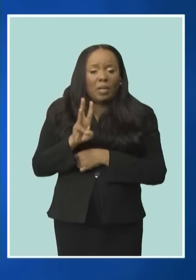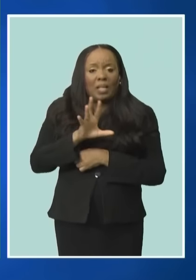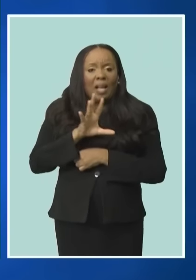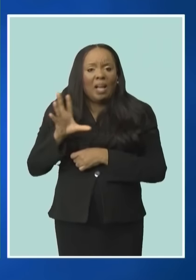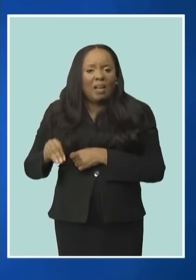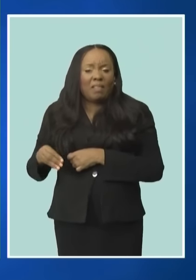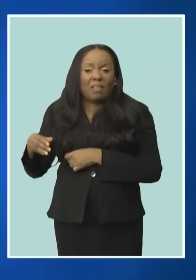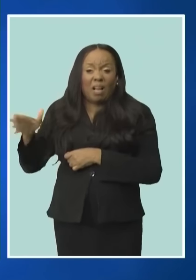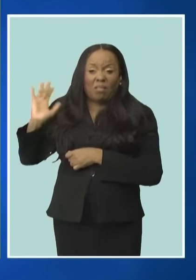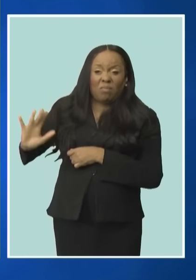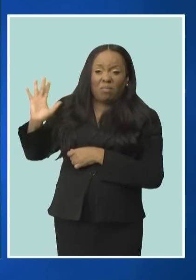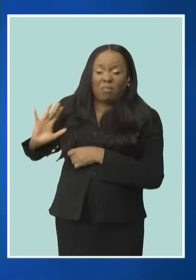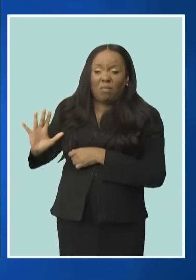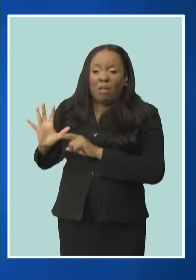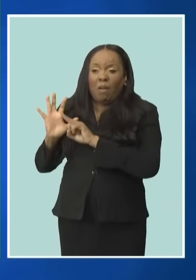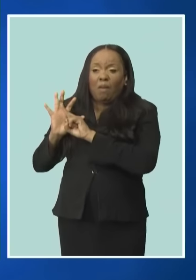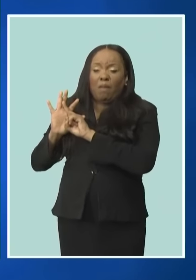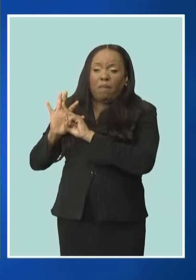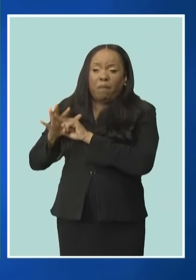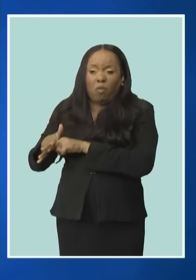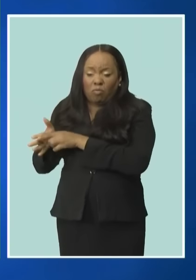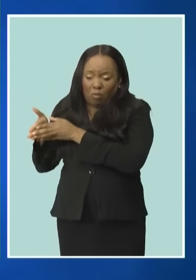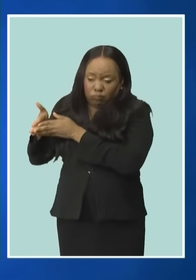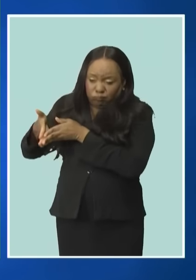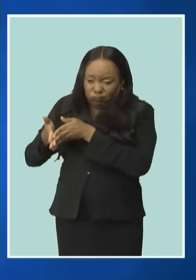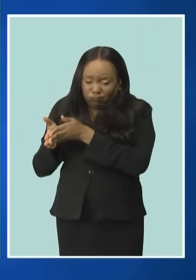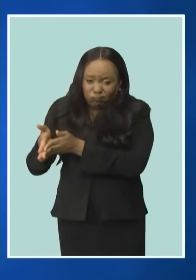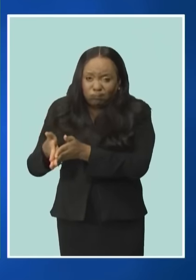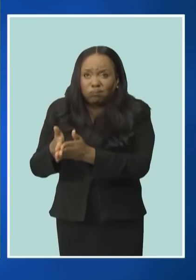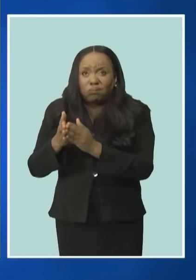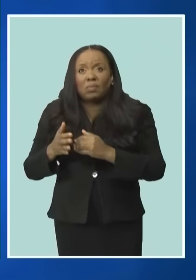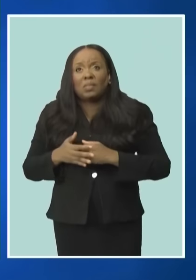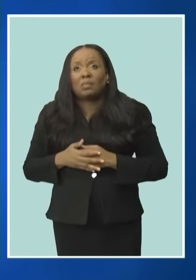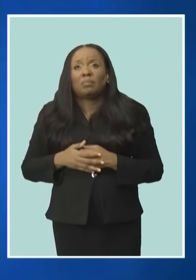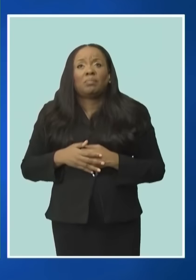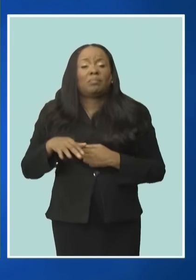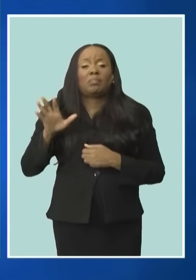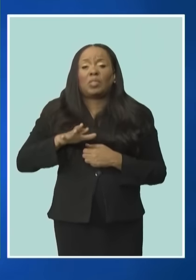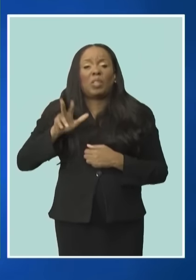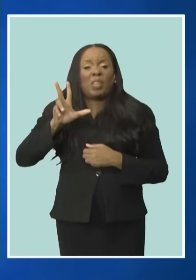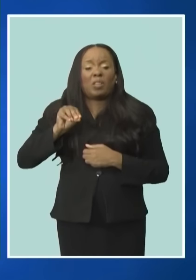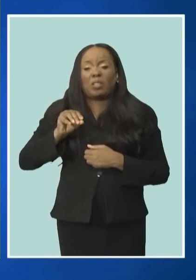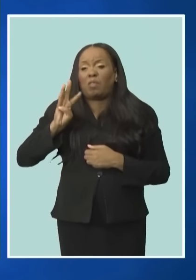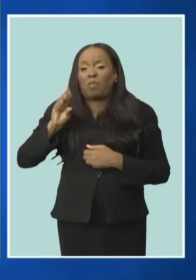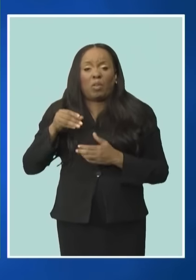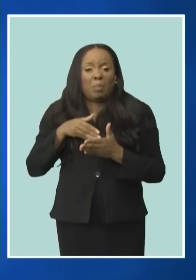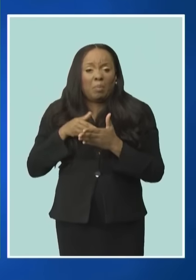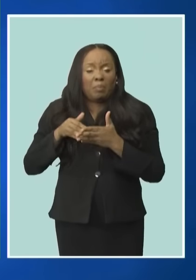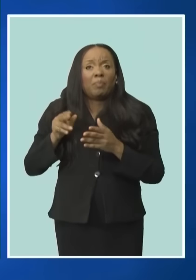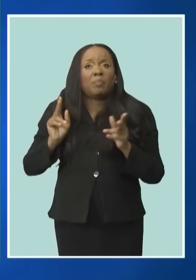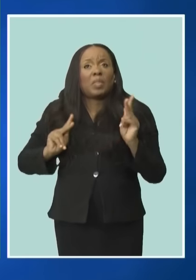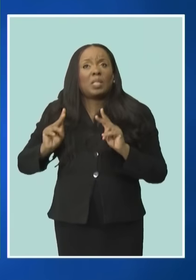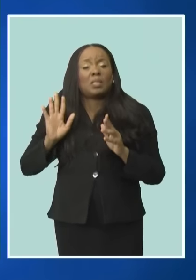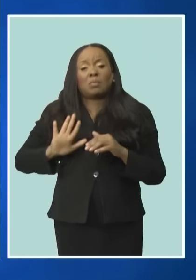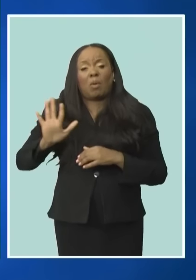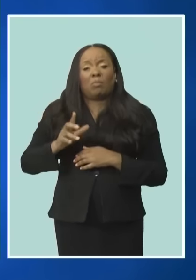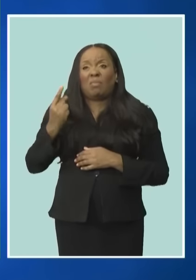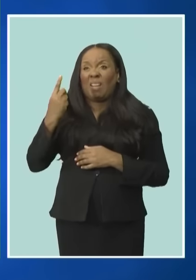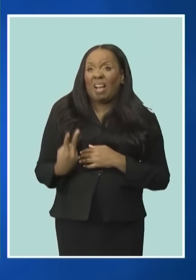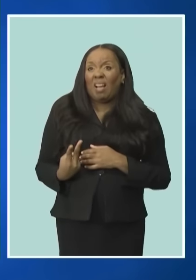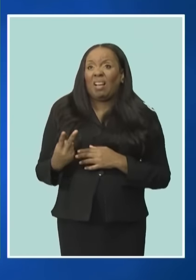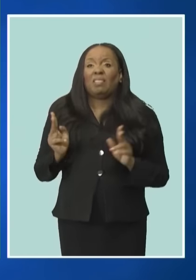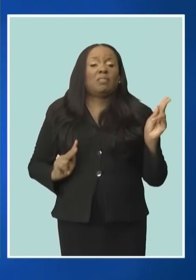at a time when the population could not have been more than 30 or 40 million, so almost half of